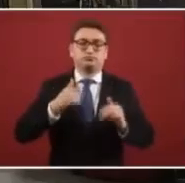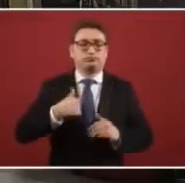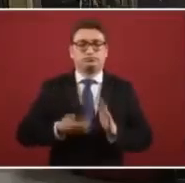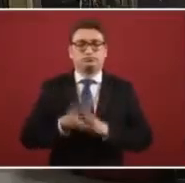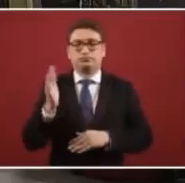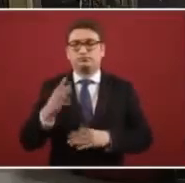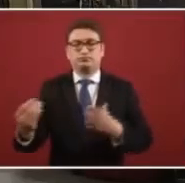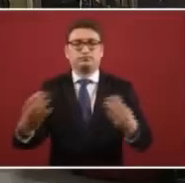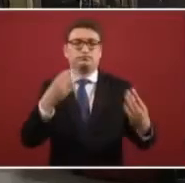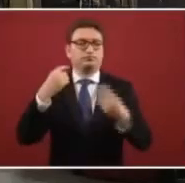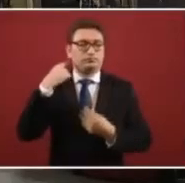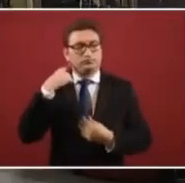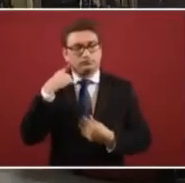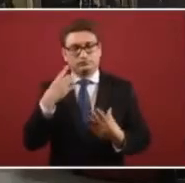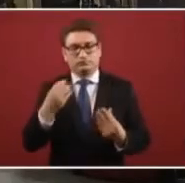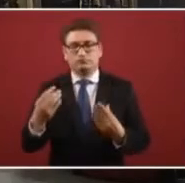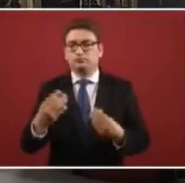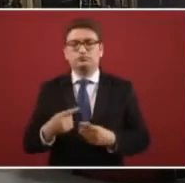go.